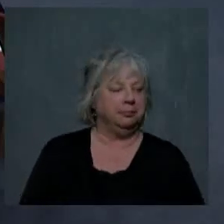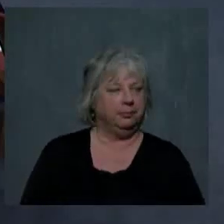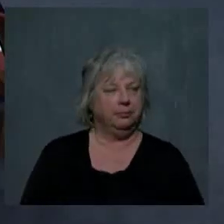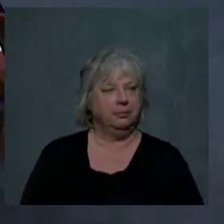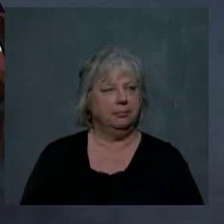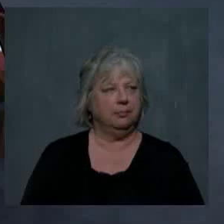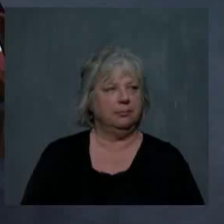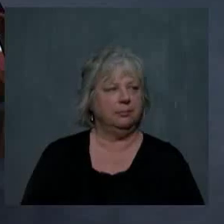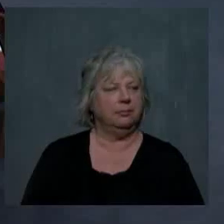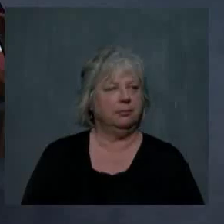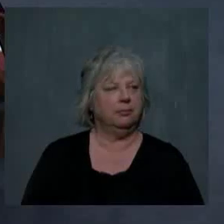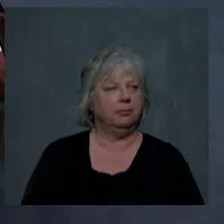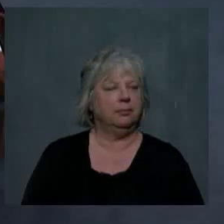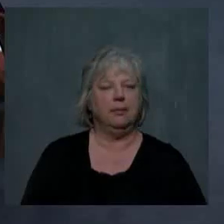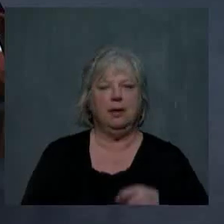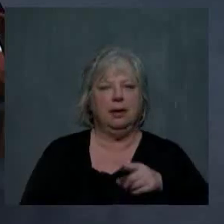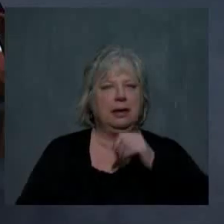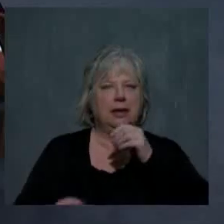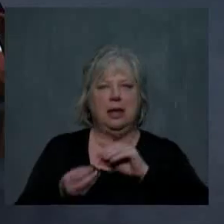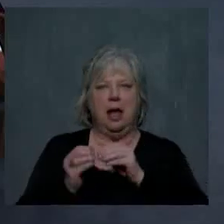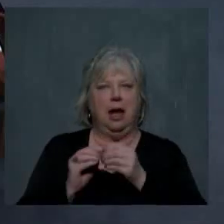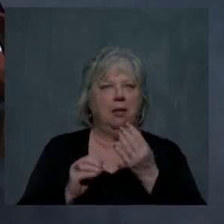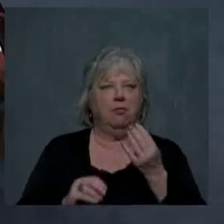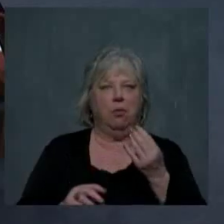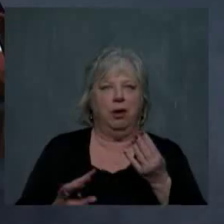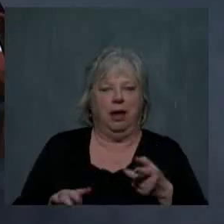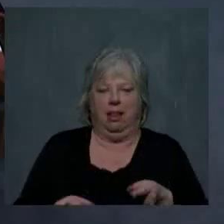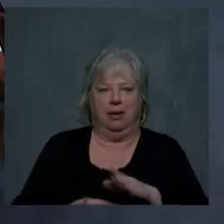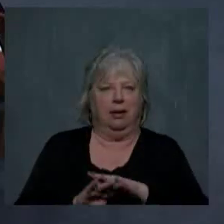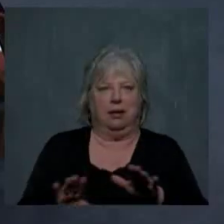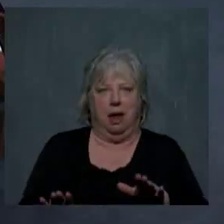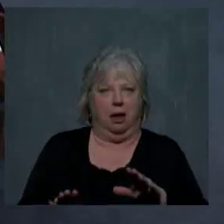We'll be to item 14. This is not item 14.